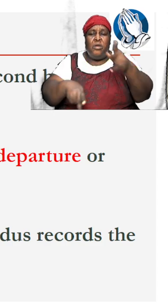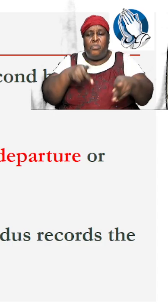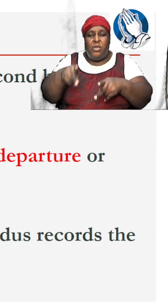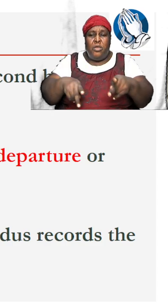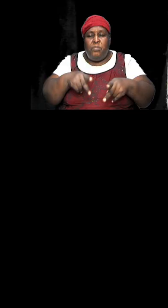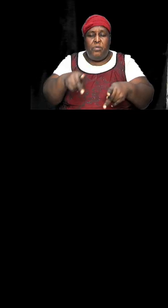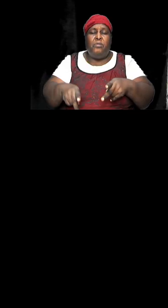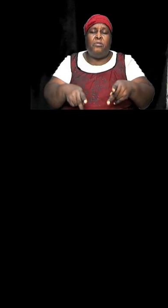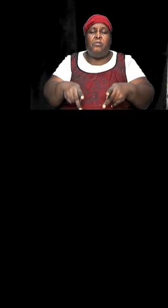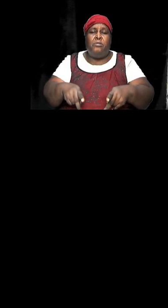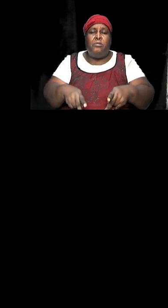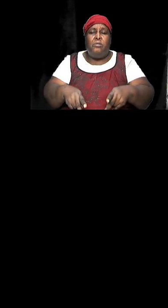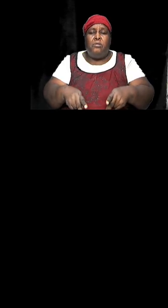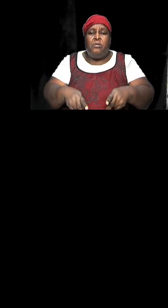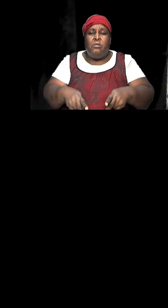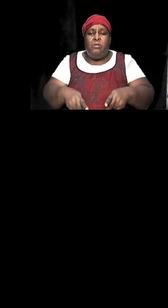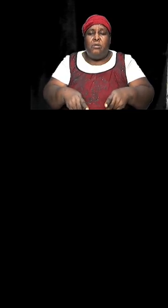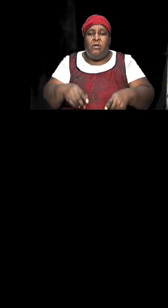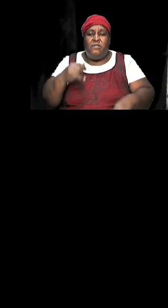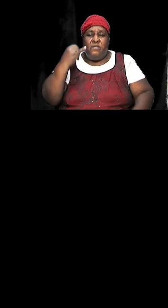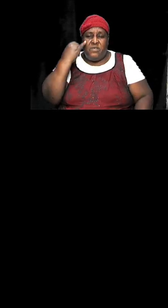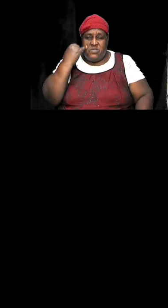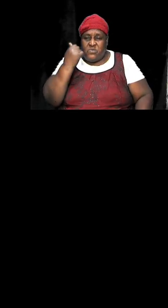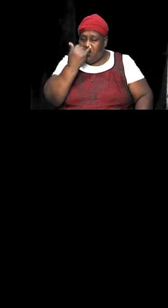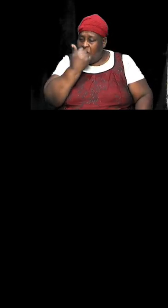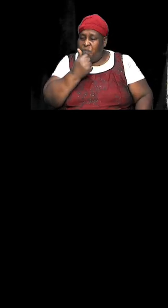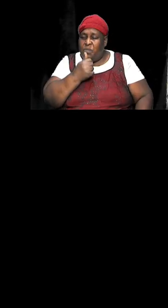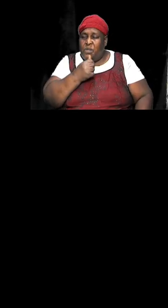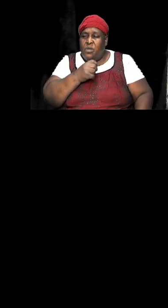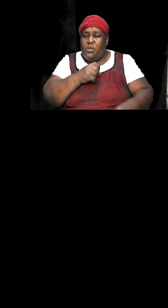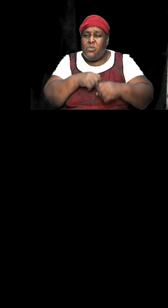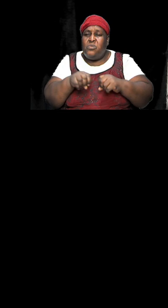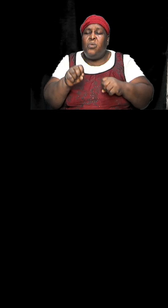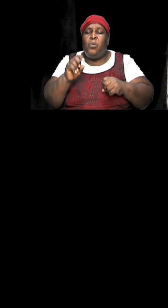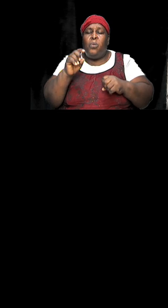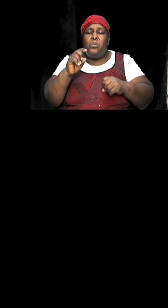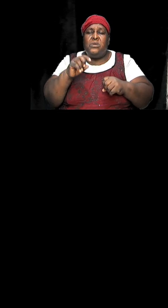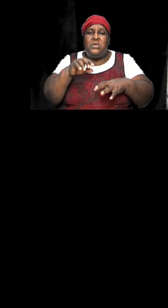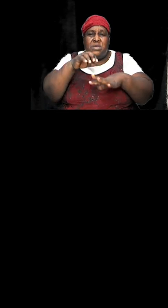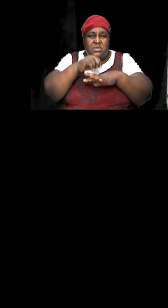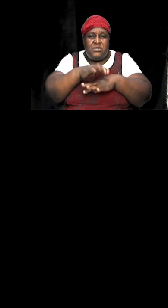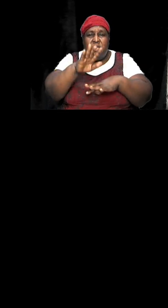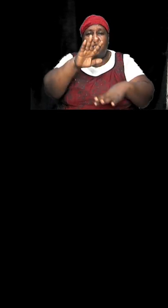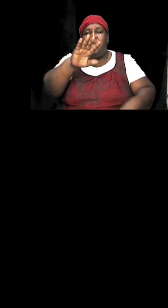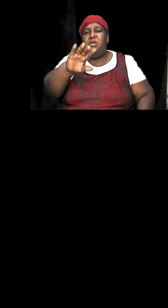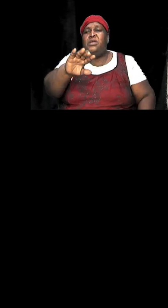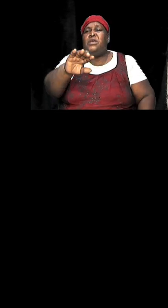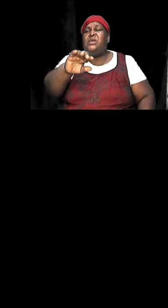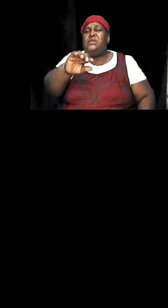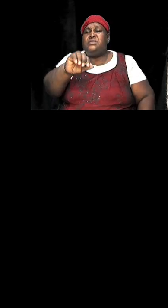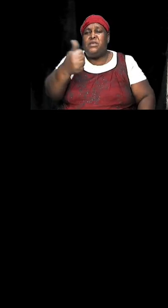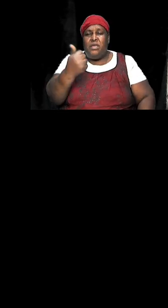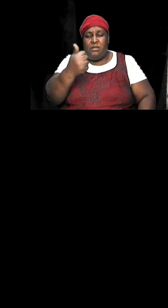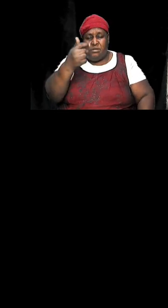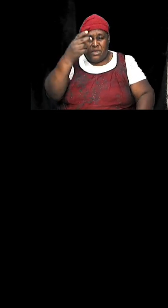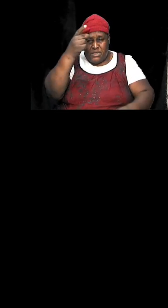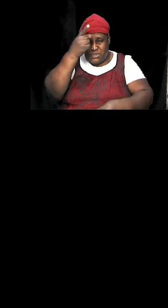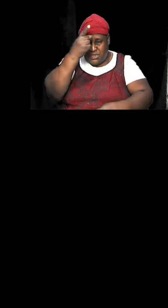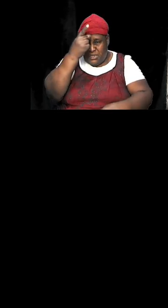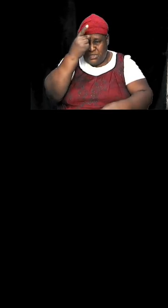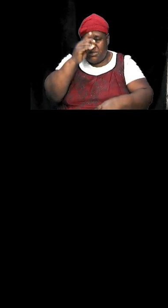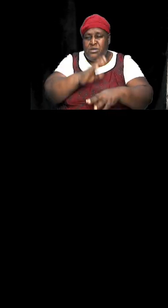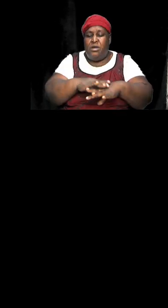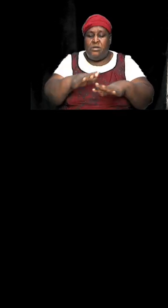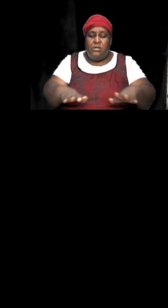And it so happened that he went, and they brought 10 plagues upon the Egyptians. Amen.